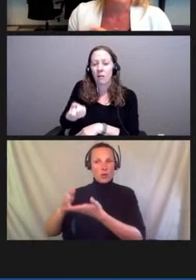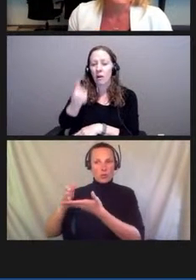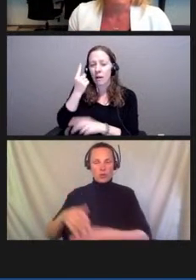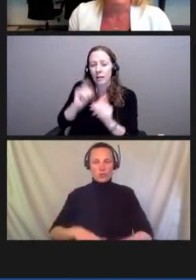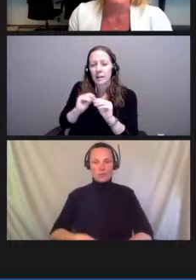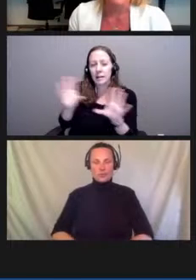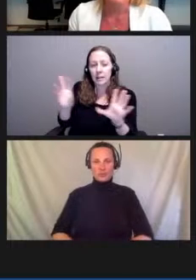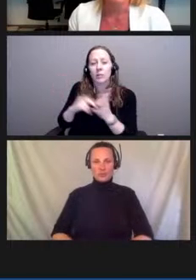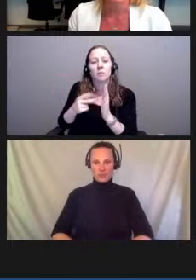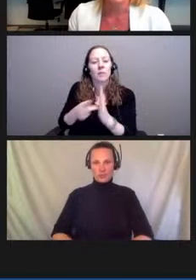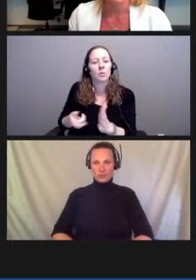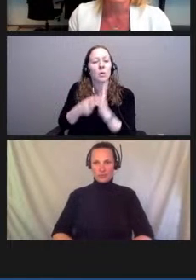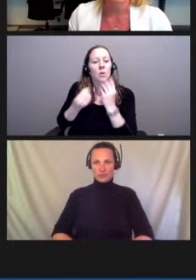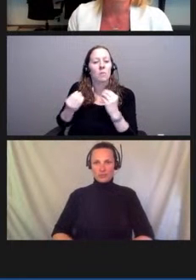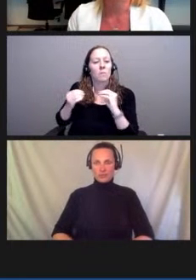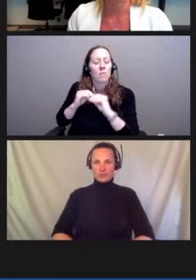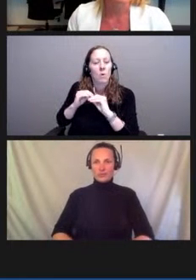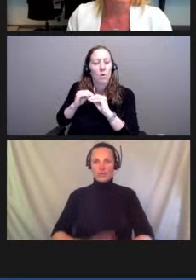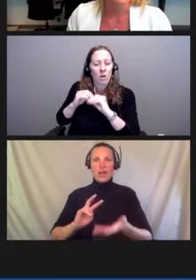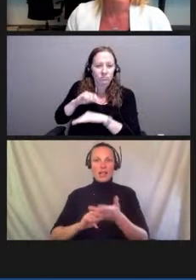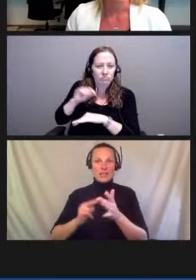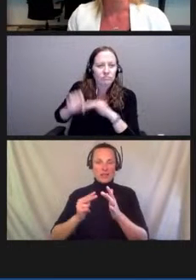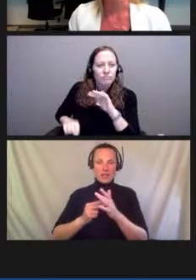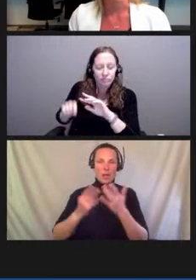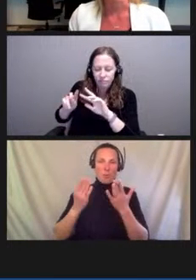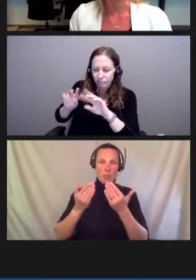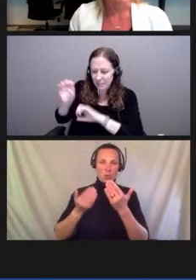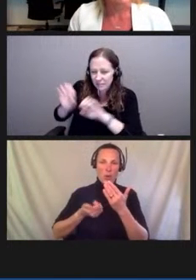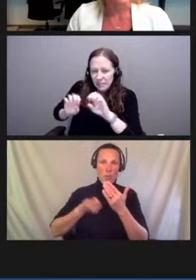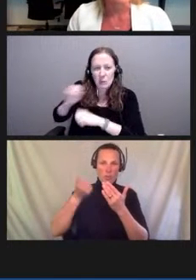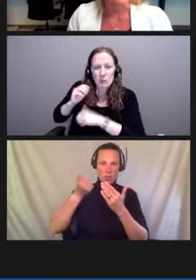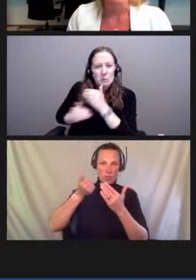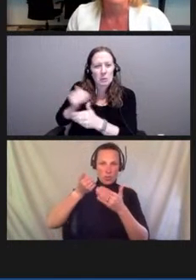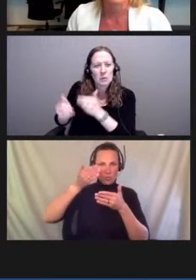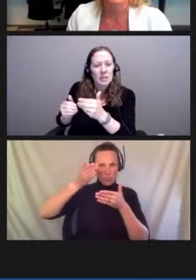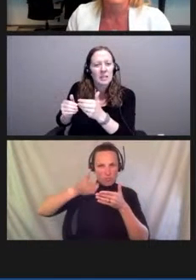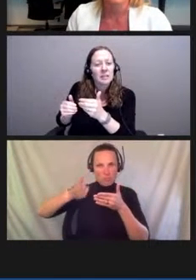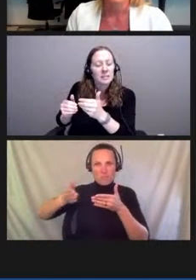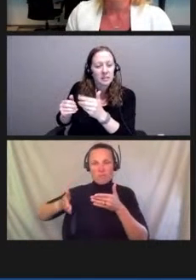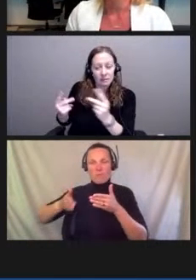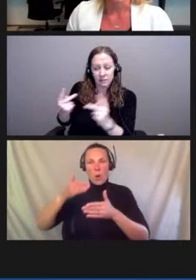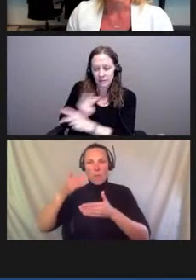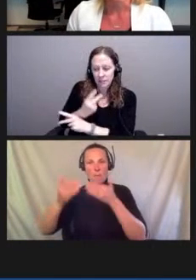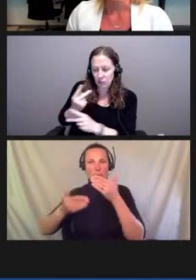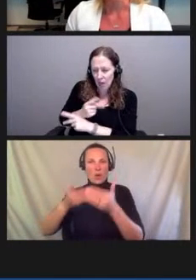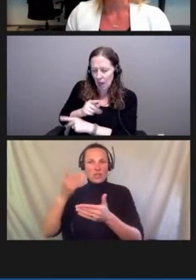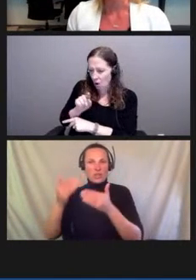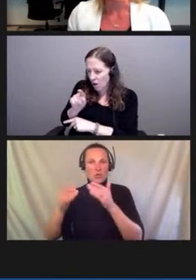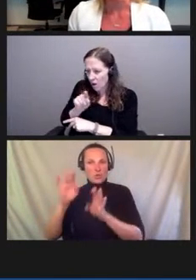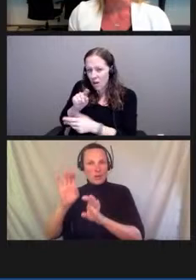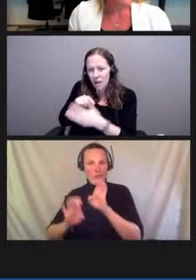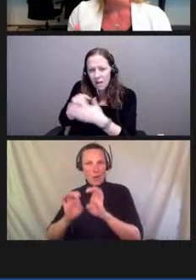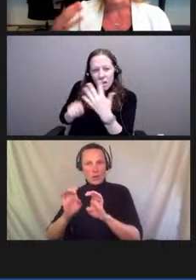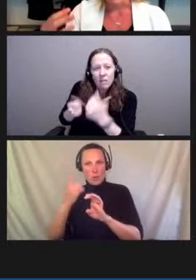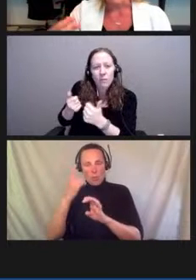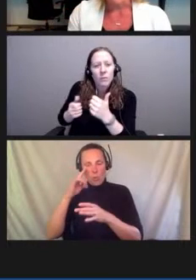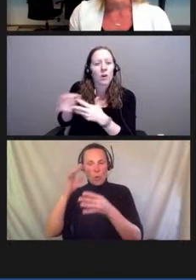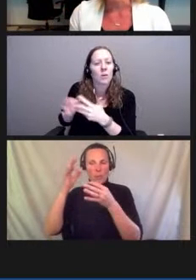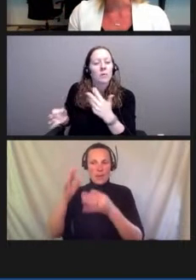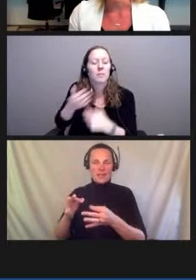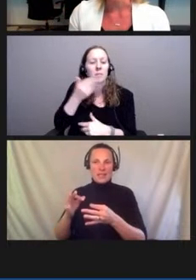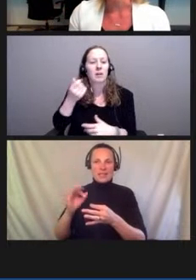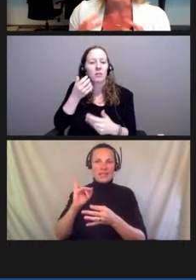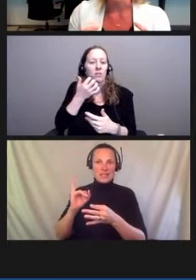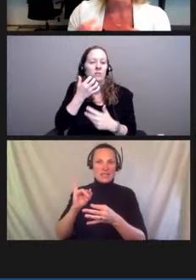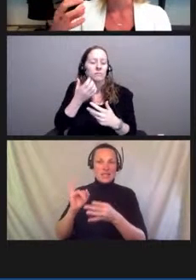rigorous evaluation process to determine which ones offer the greatest potential value to the city. So an example of some of the options